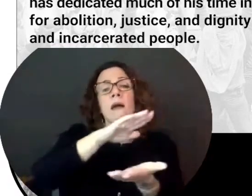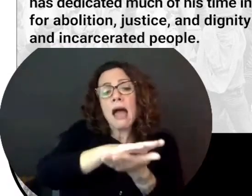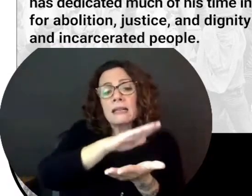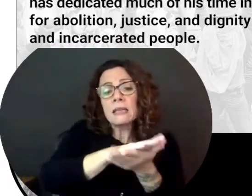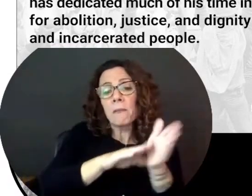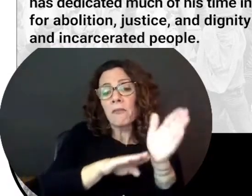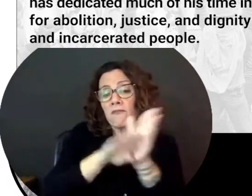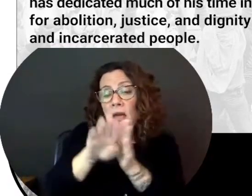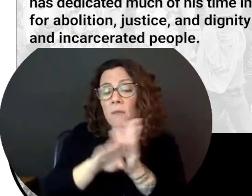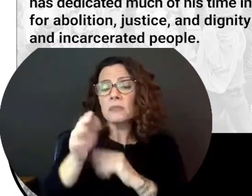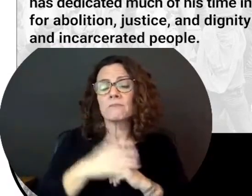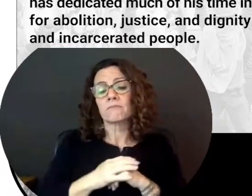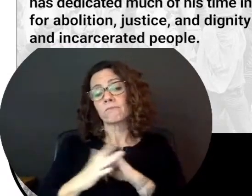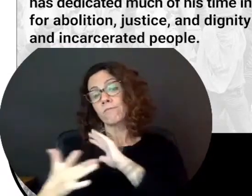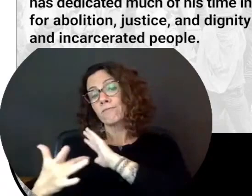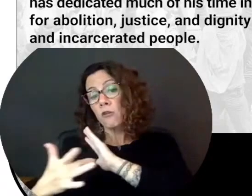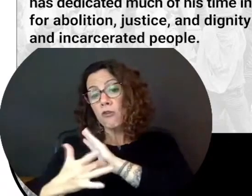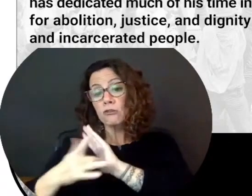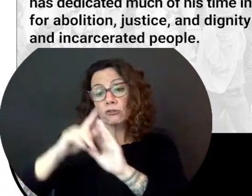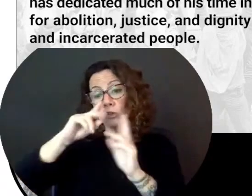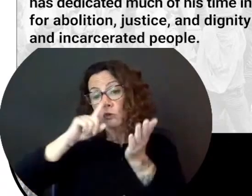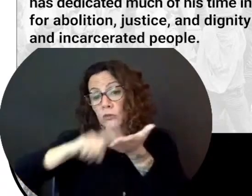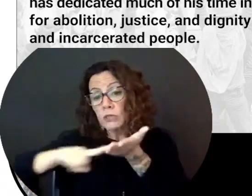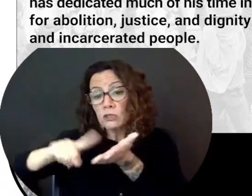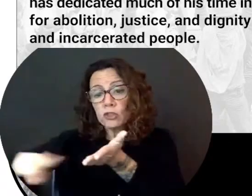usually around $500 to $600 million.